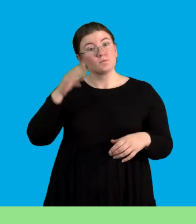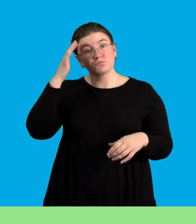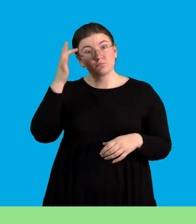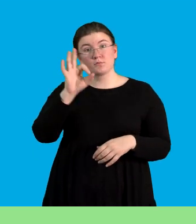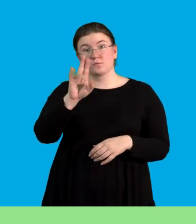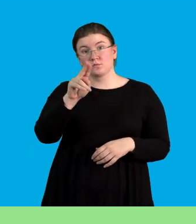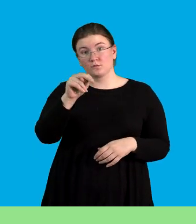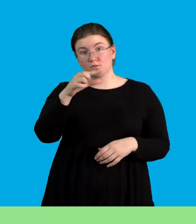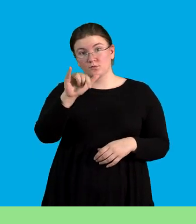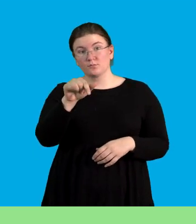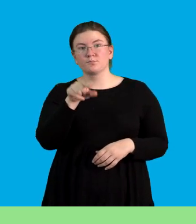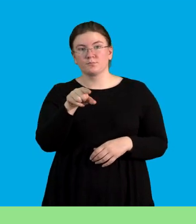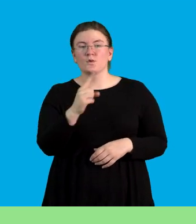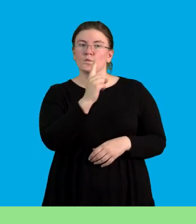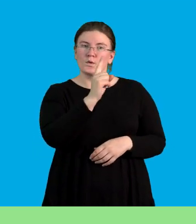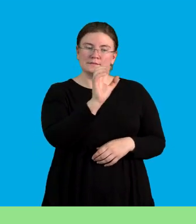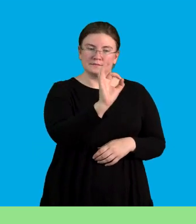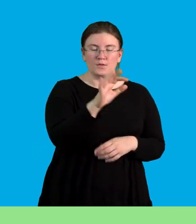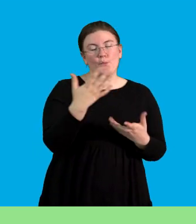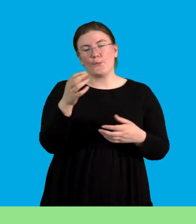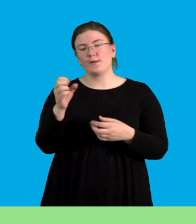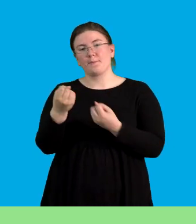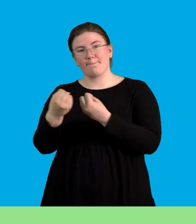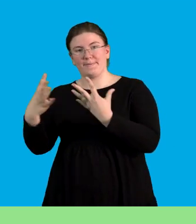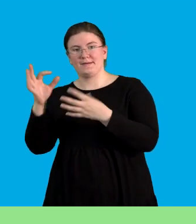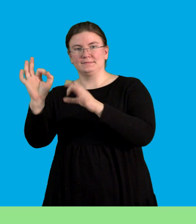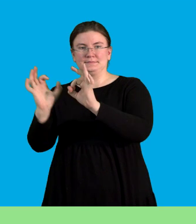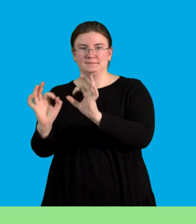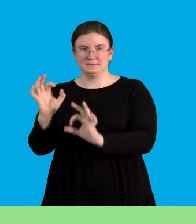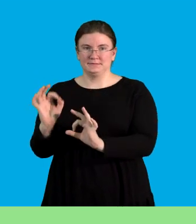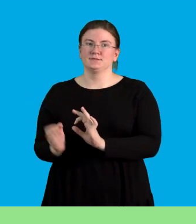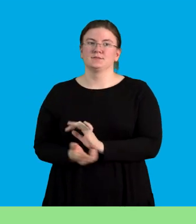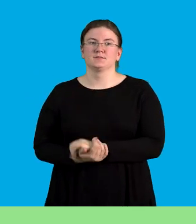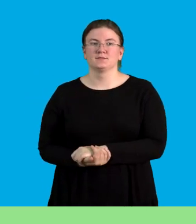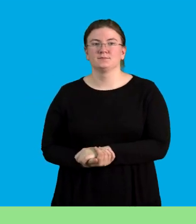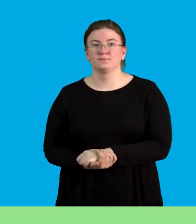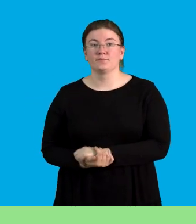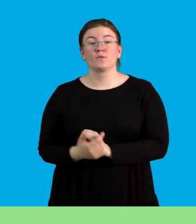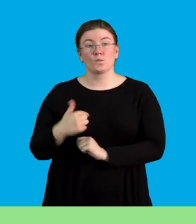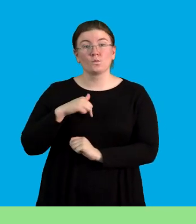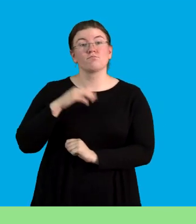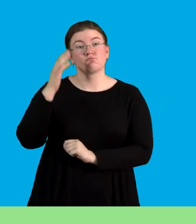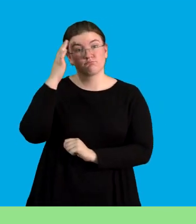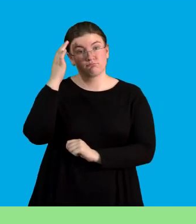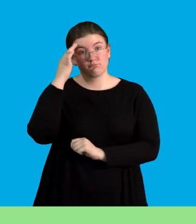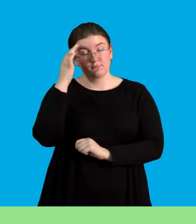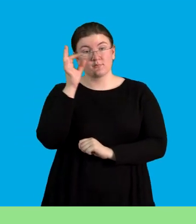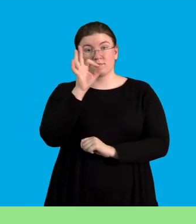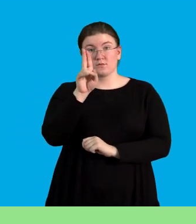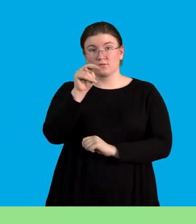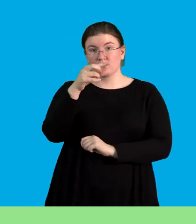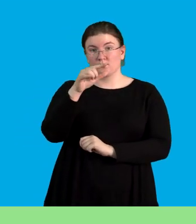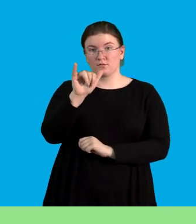We know that fungi can either be unicellular or multicellular. We know that fungi